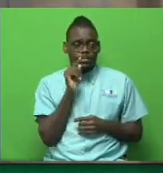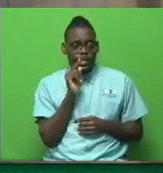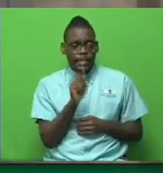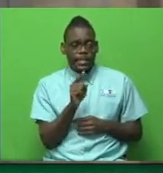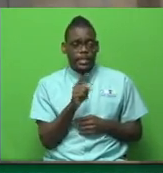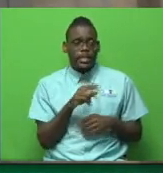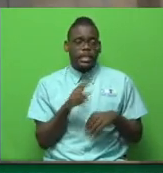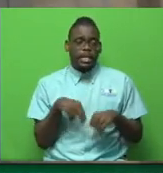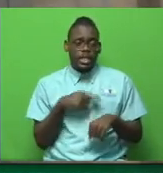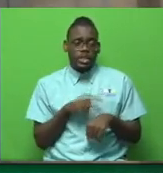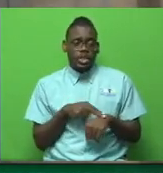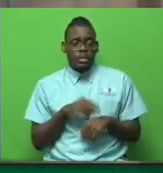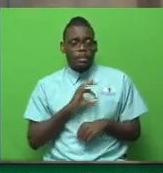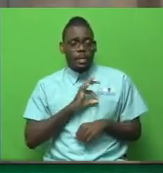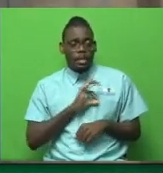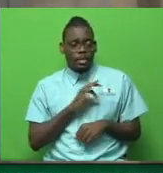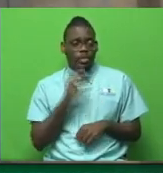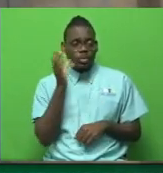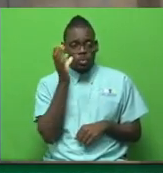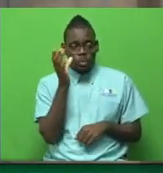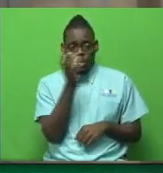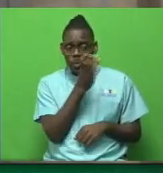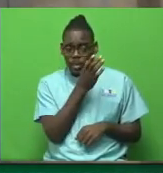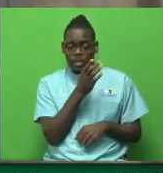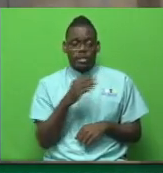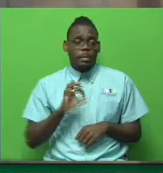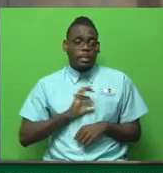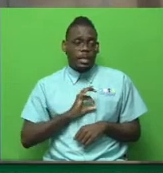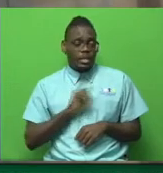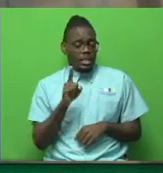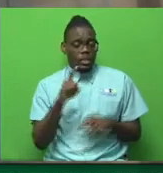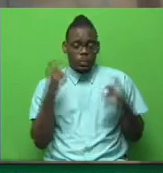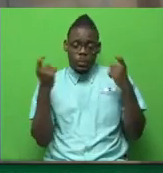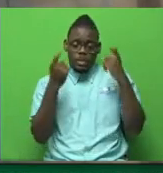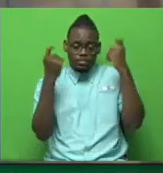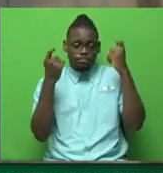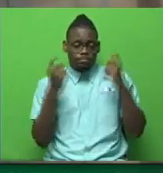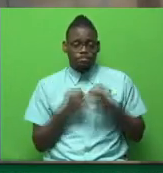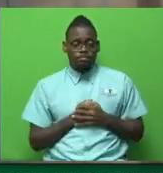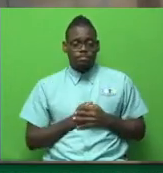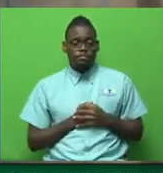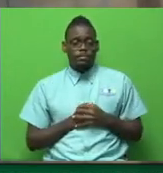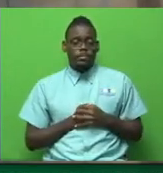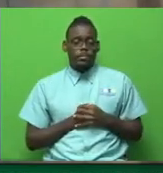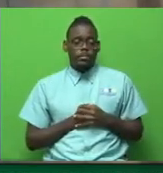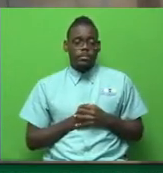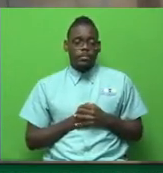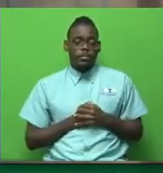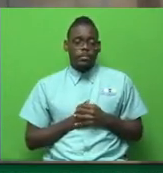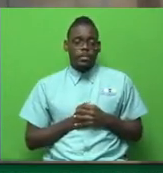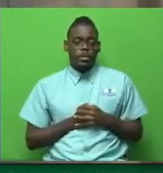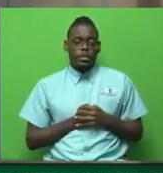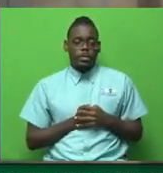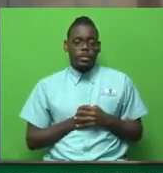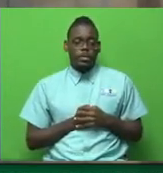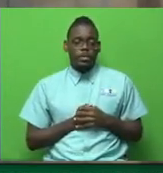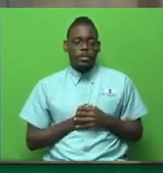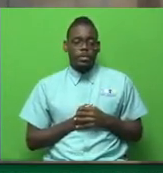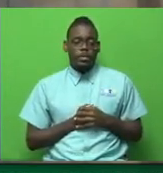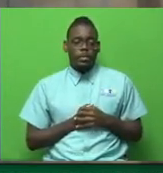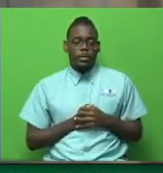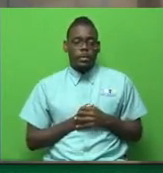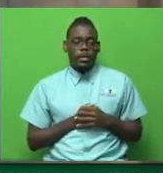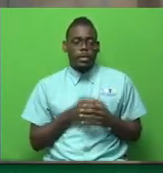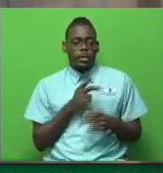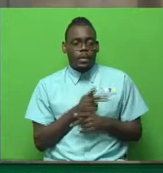the shakuna gold medal so Minister you know be careful what you see